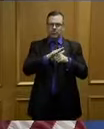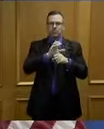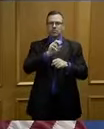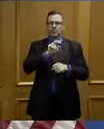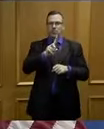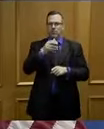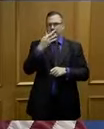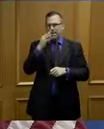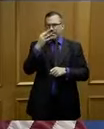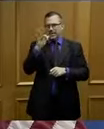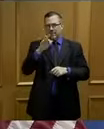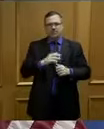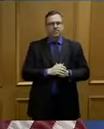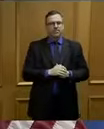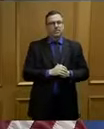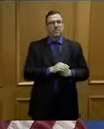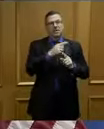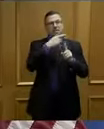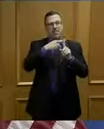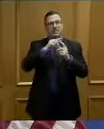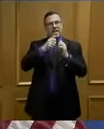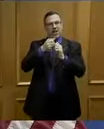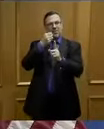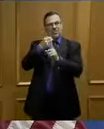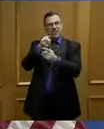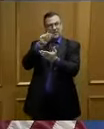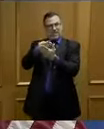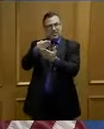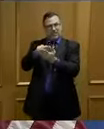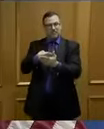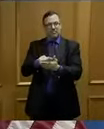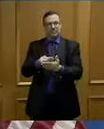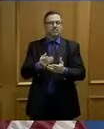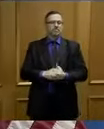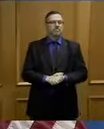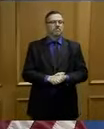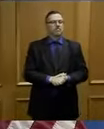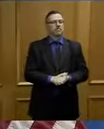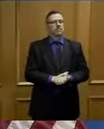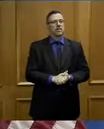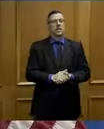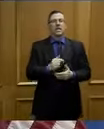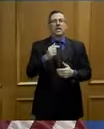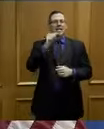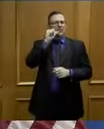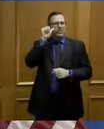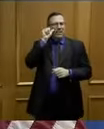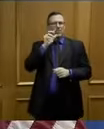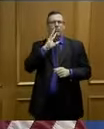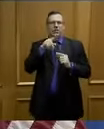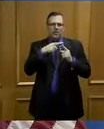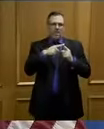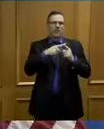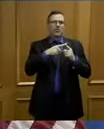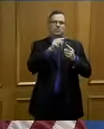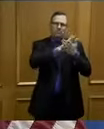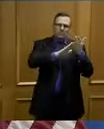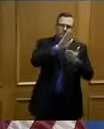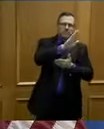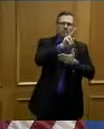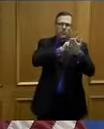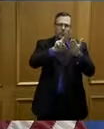that. Yesterday, I talked a little bit about innovation and how our institutions of higher learning, our colleges and our TCATs